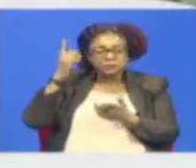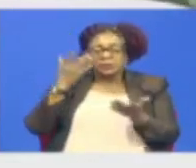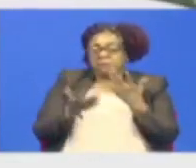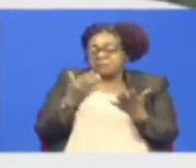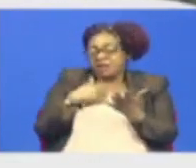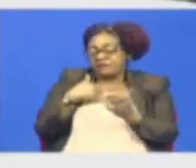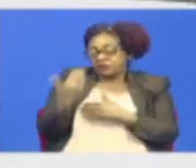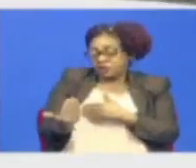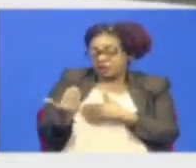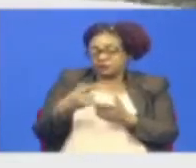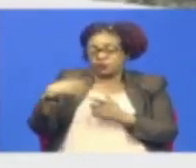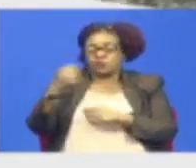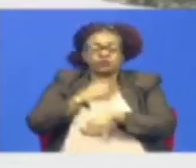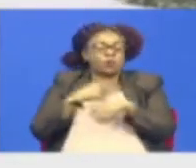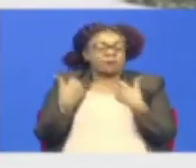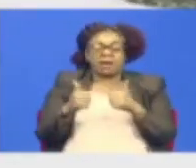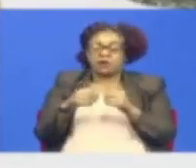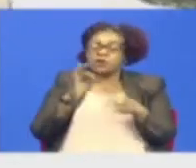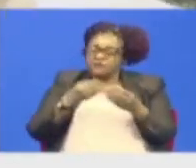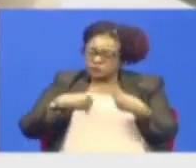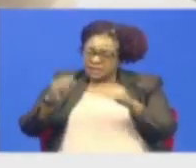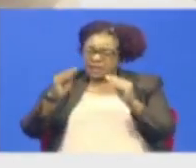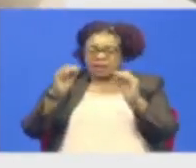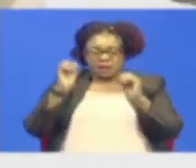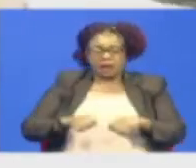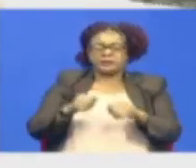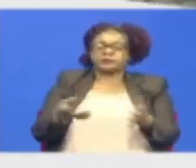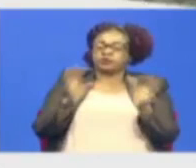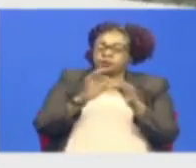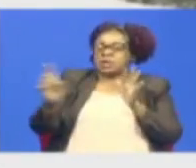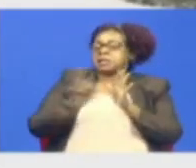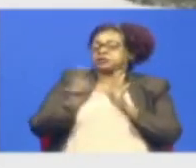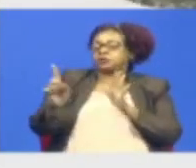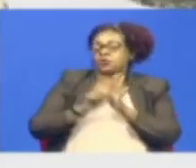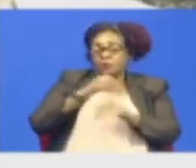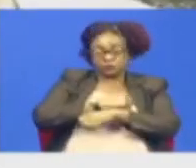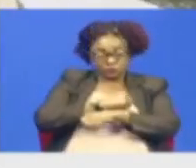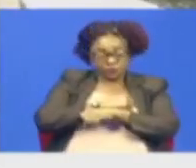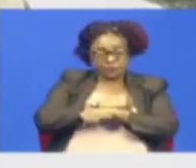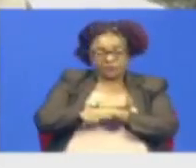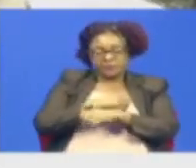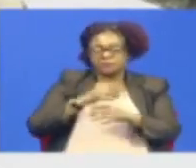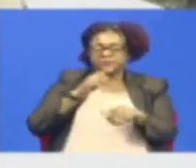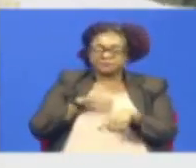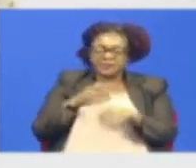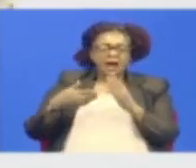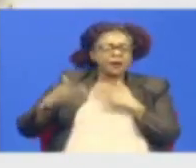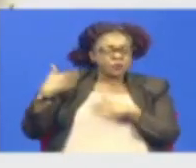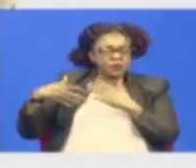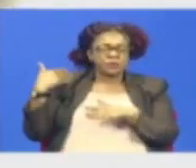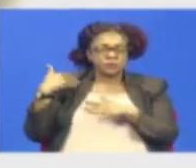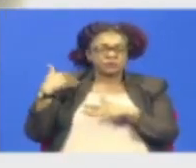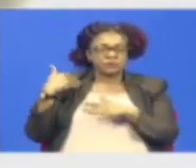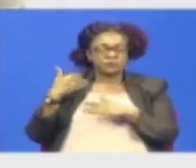hata shule. Hiyo ng'ombe ikiuzwa inasafanya mtoto ajoin hata kama ni day school. Sasa kitambo watu walikuwa nafanya